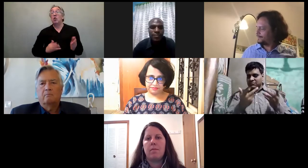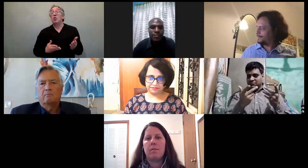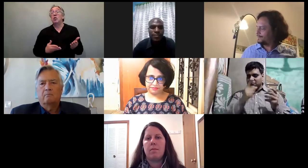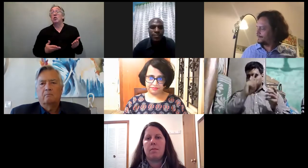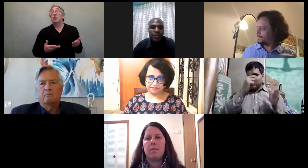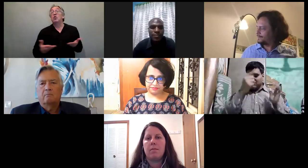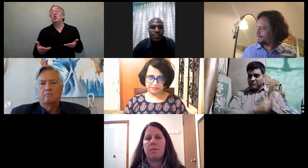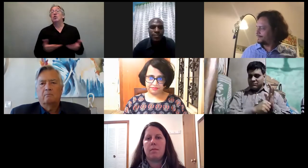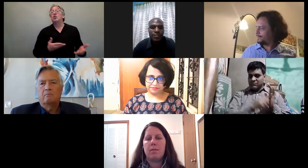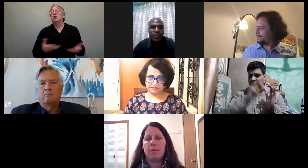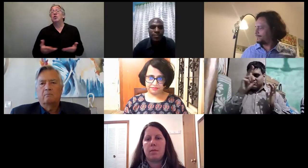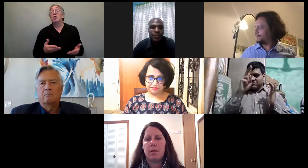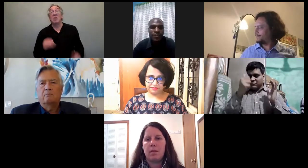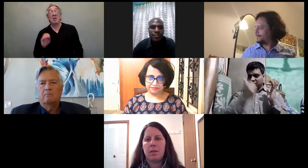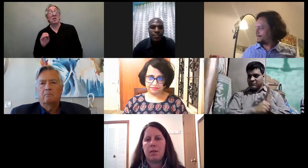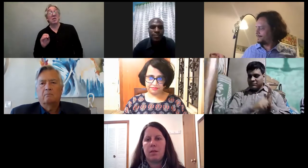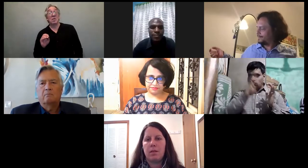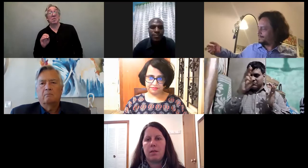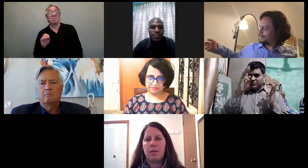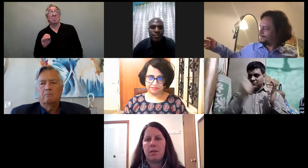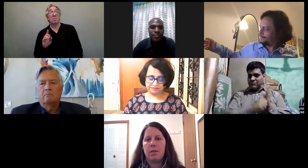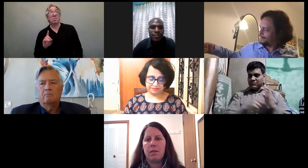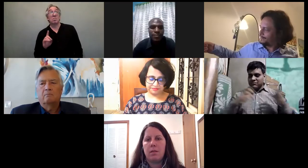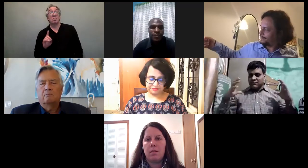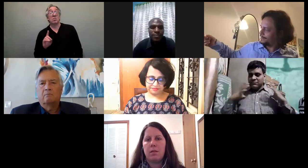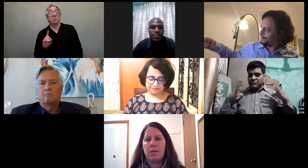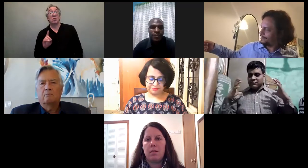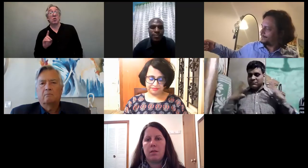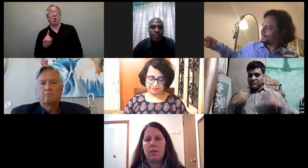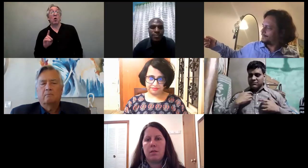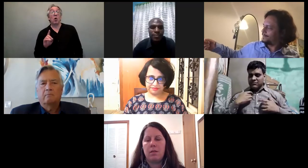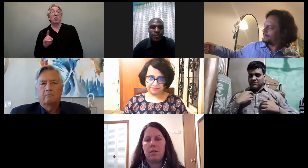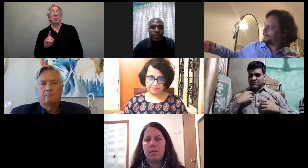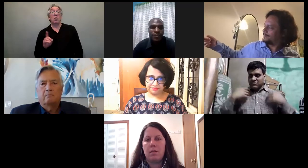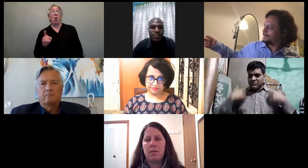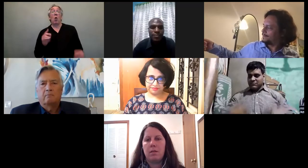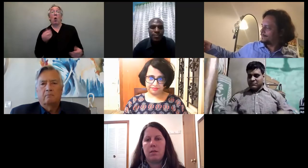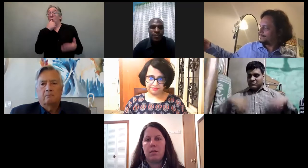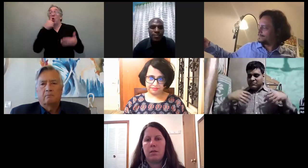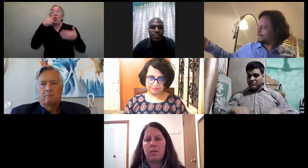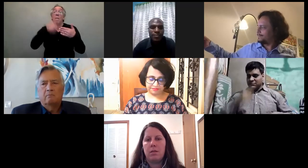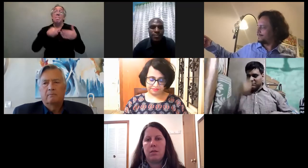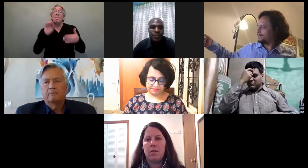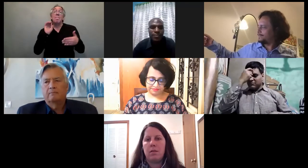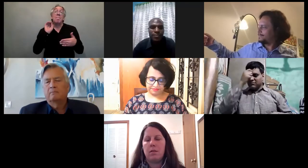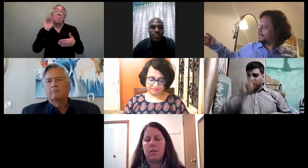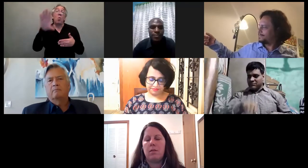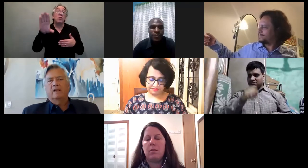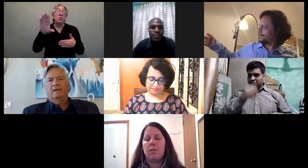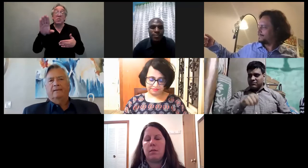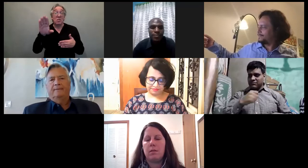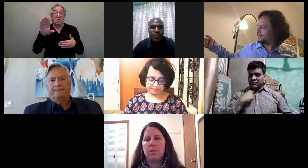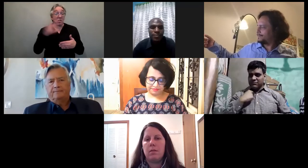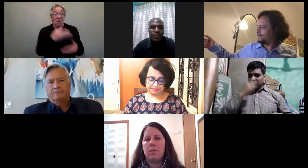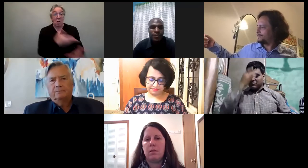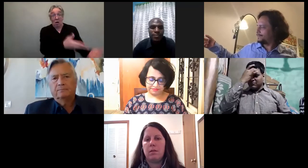postal services and the courier services are closed. So we had to wait and wait and wait for months. We have